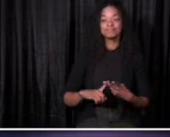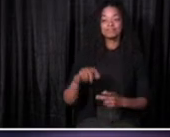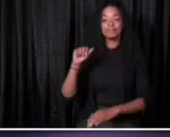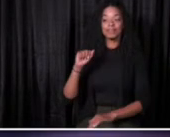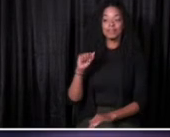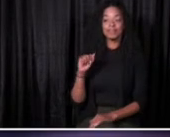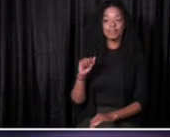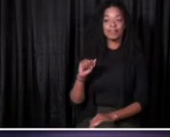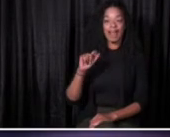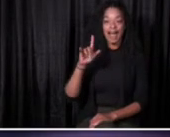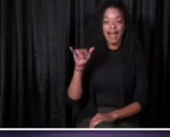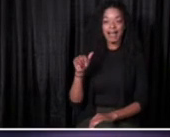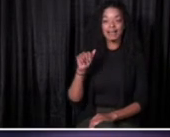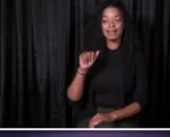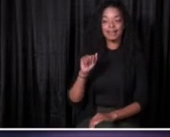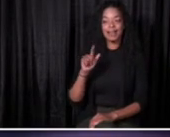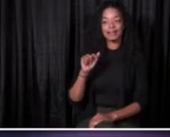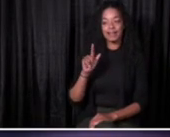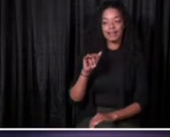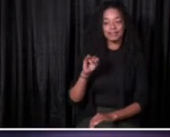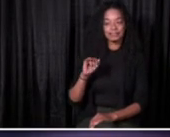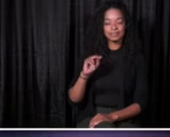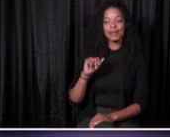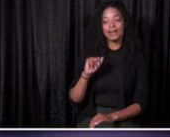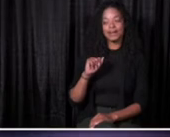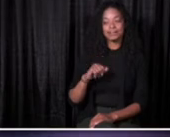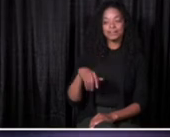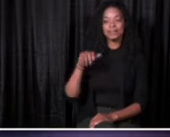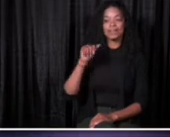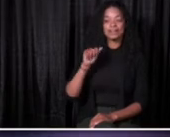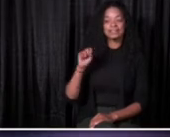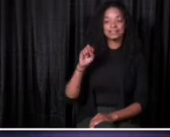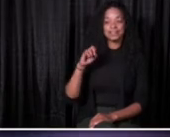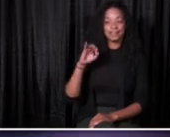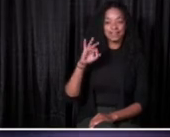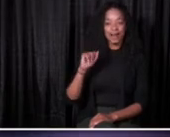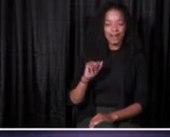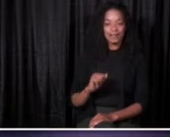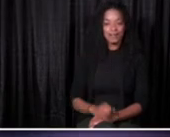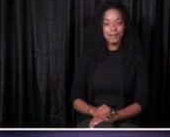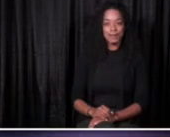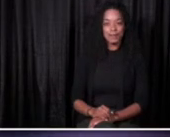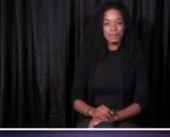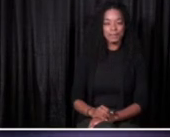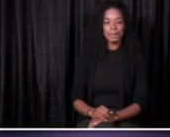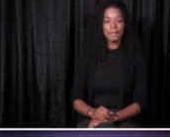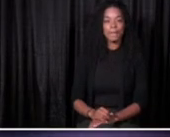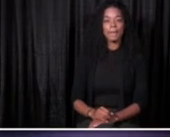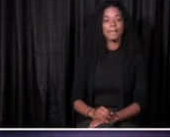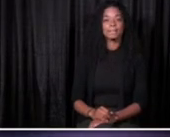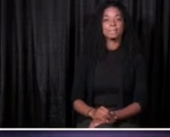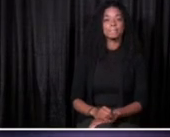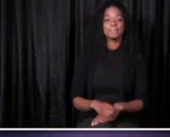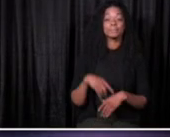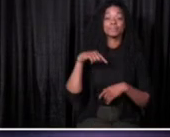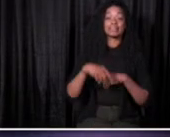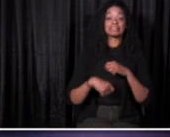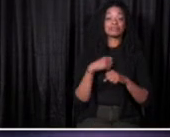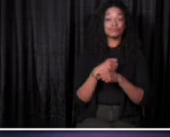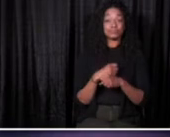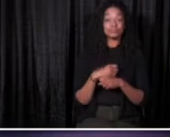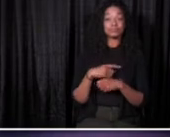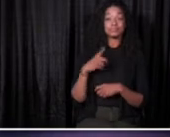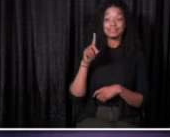Beru, this year's Dean's Award winner from the College of Social Sciences